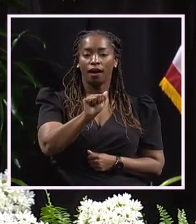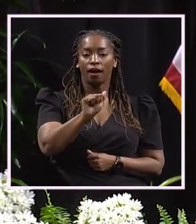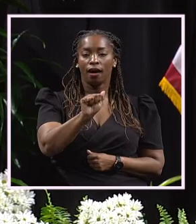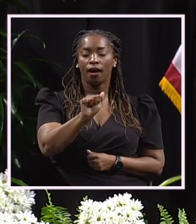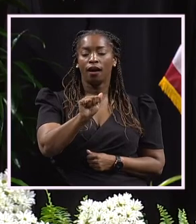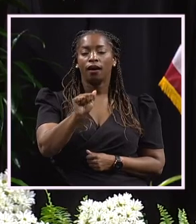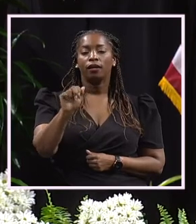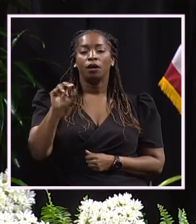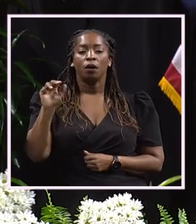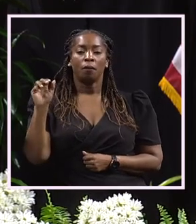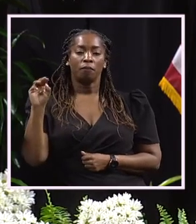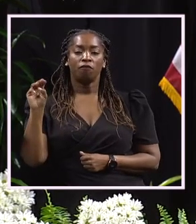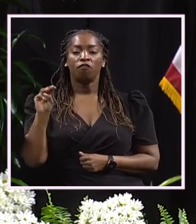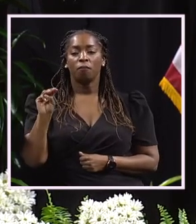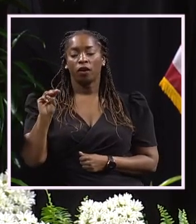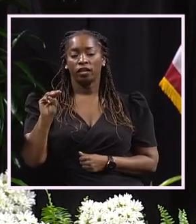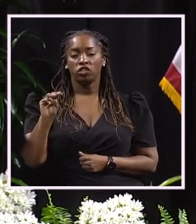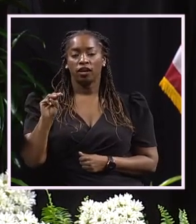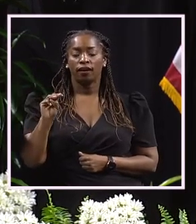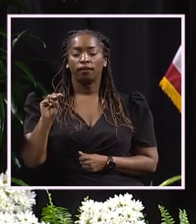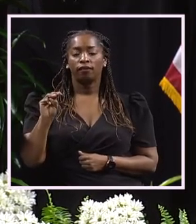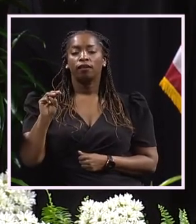Ramakishran, Master of Science.